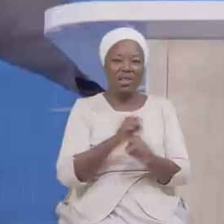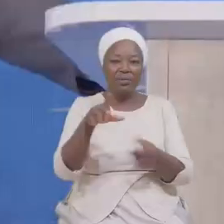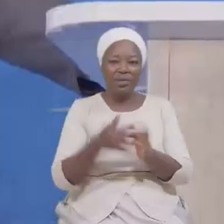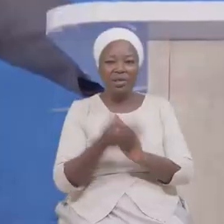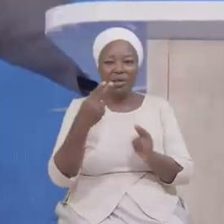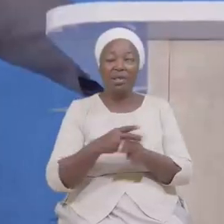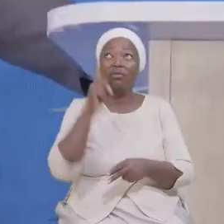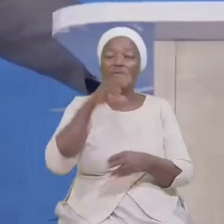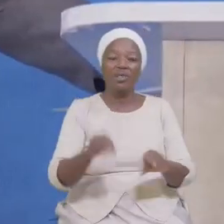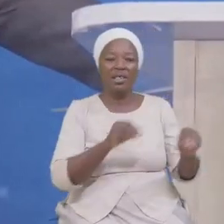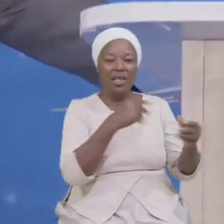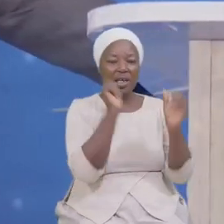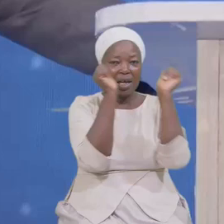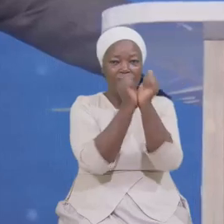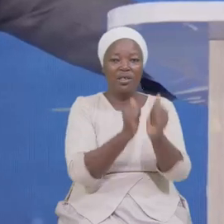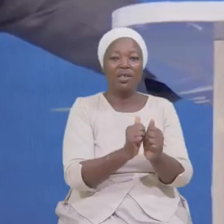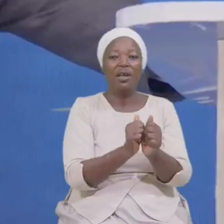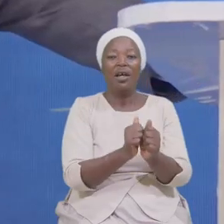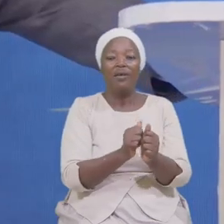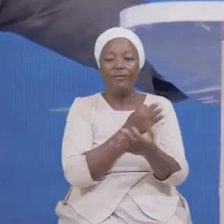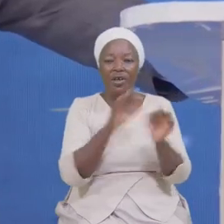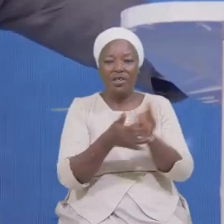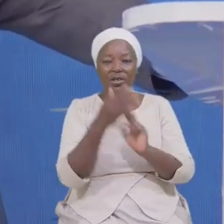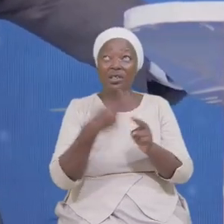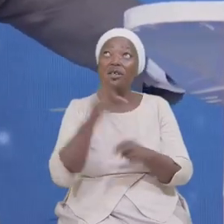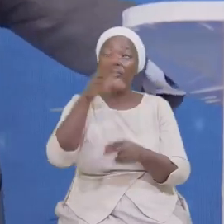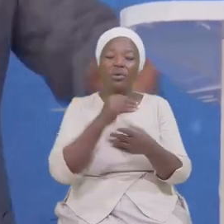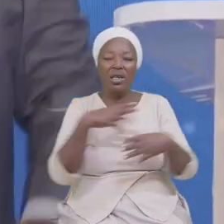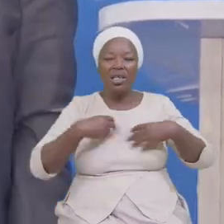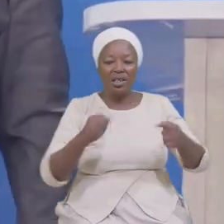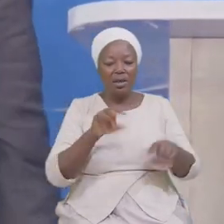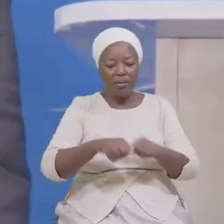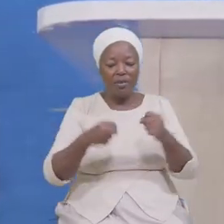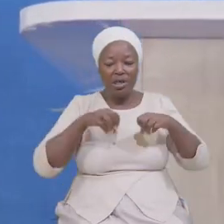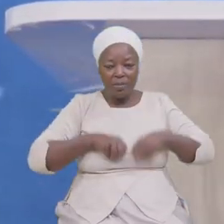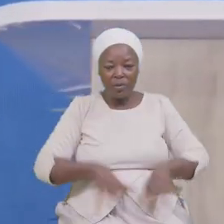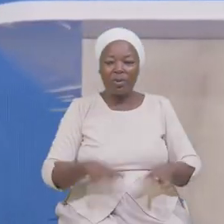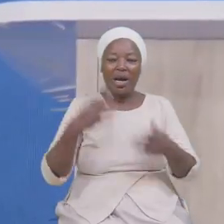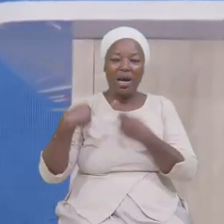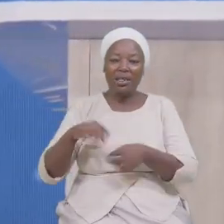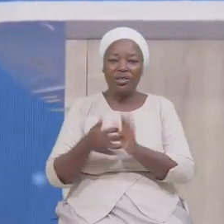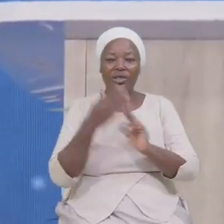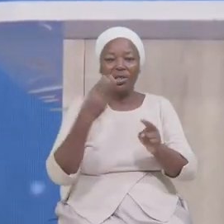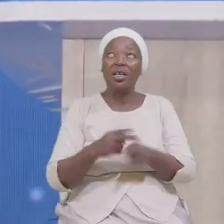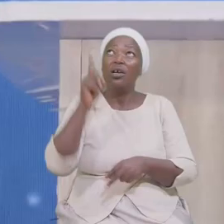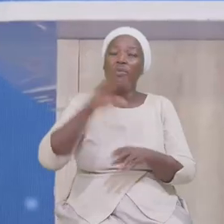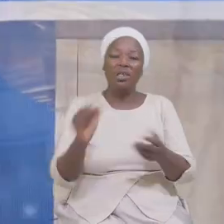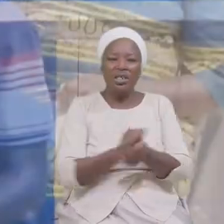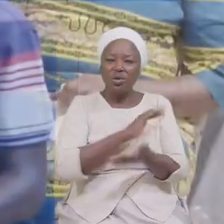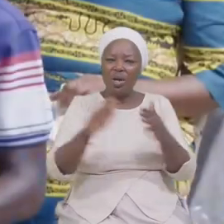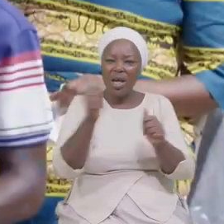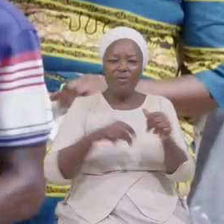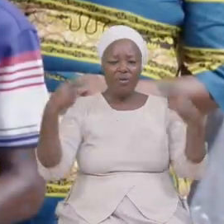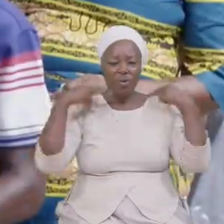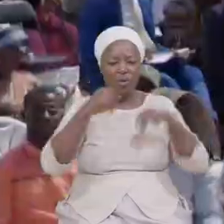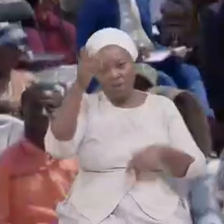the captive free. Amen. It will heal the brokenhearted. It will destroy every yoke of the devil in your